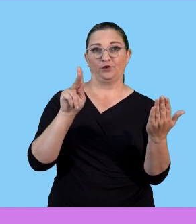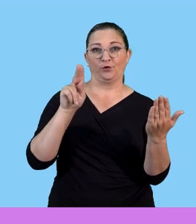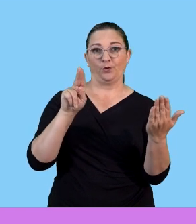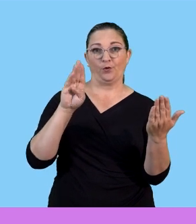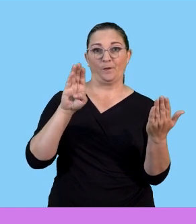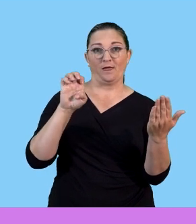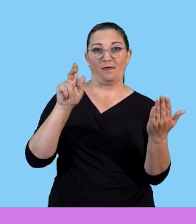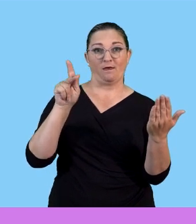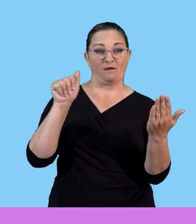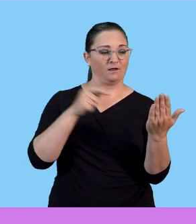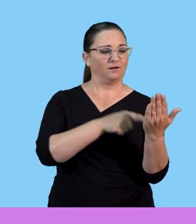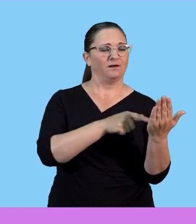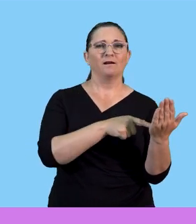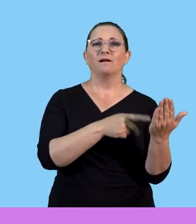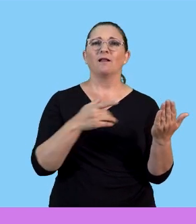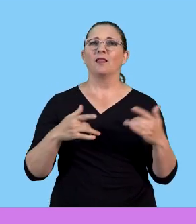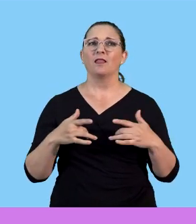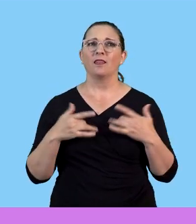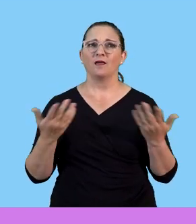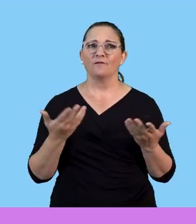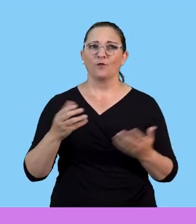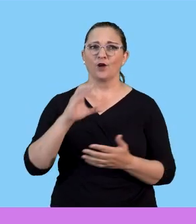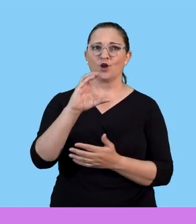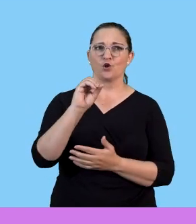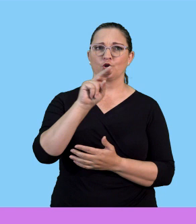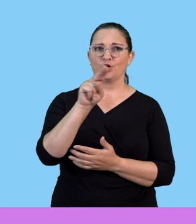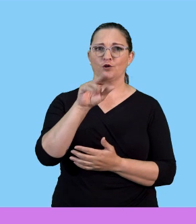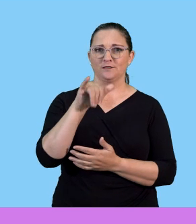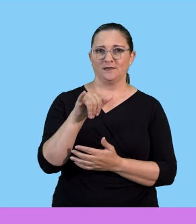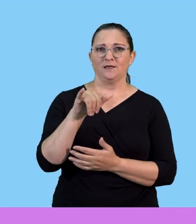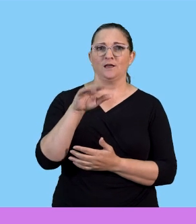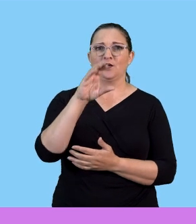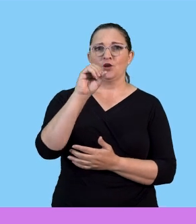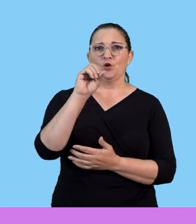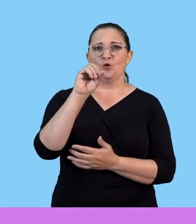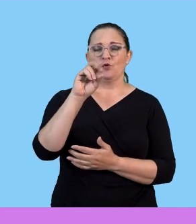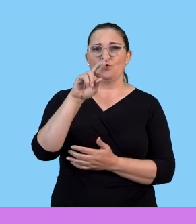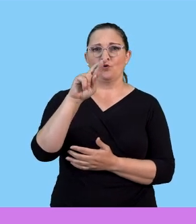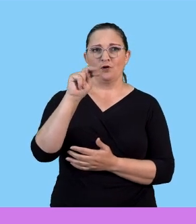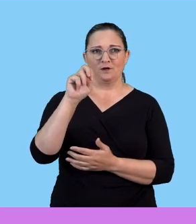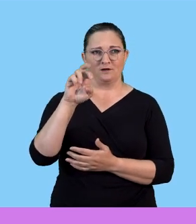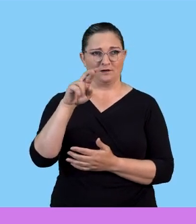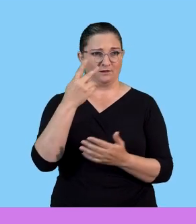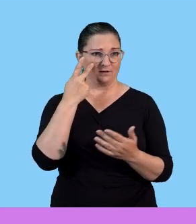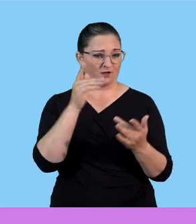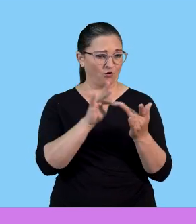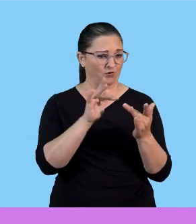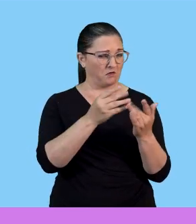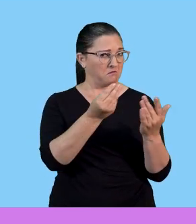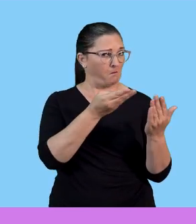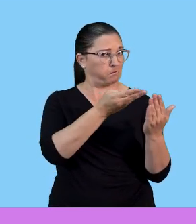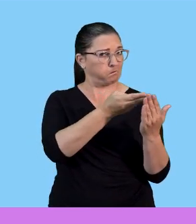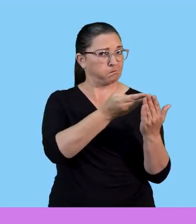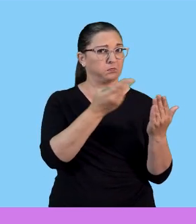questions. So, Mrs. Kubeka lives at Cozy Corner. There is a contact number for